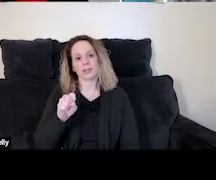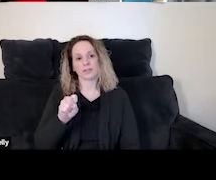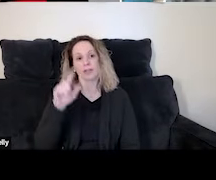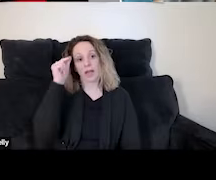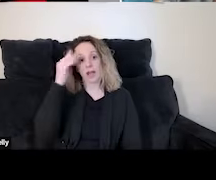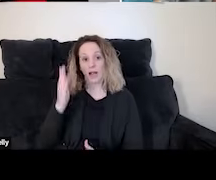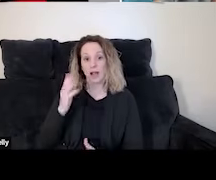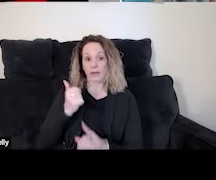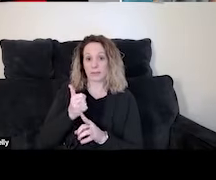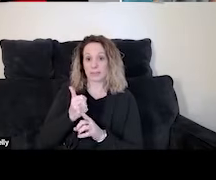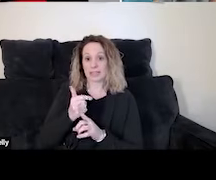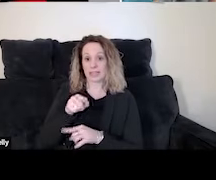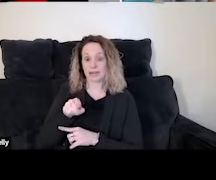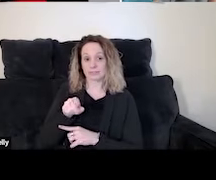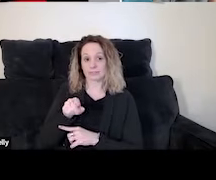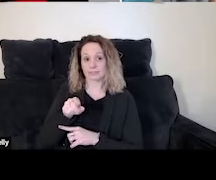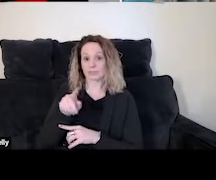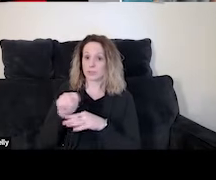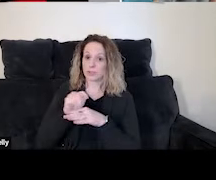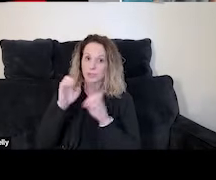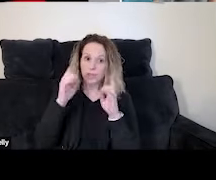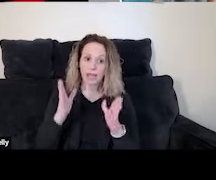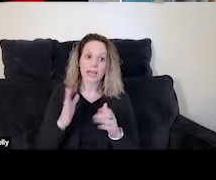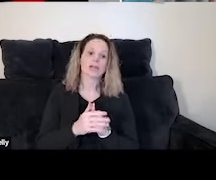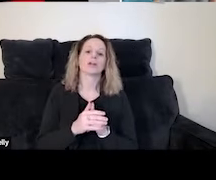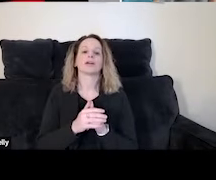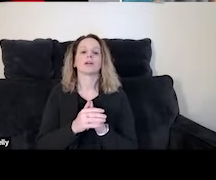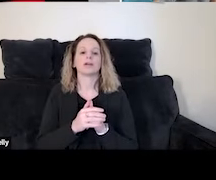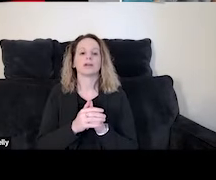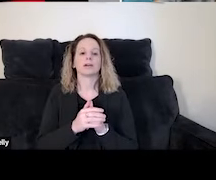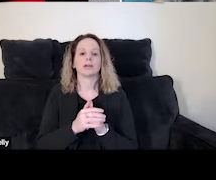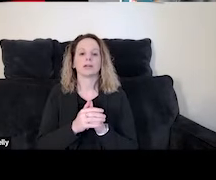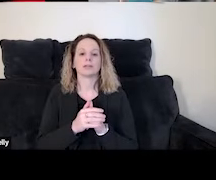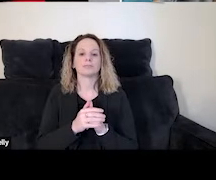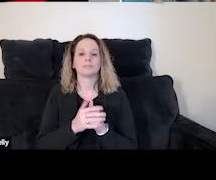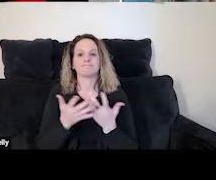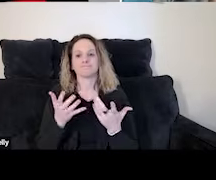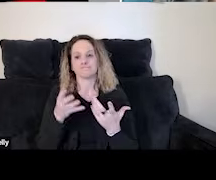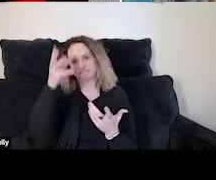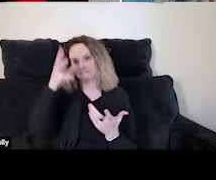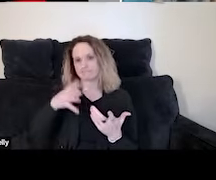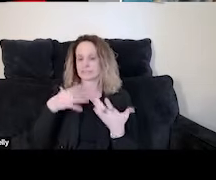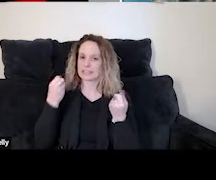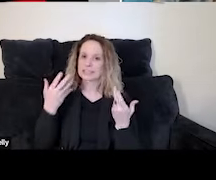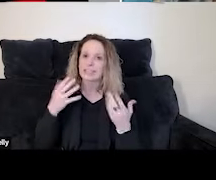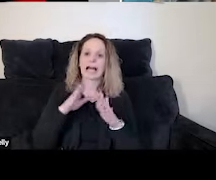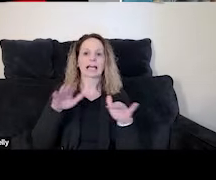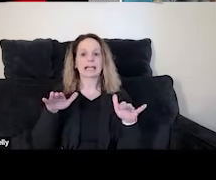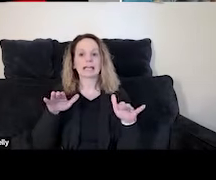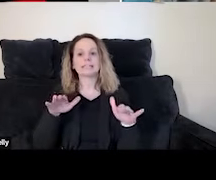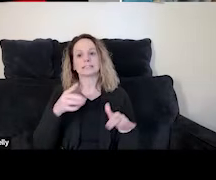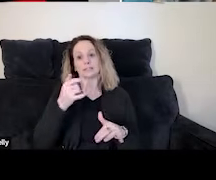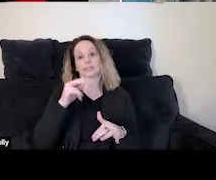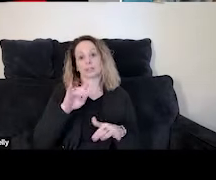DeWine was trained as an educator. He's got lots of kids and grandkids himself, so